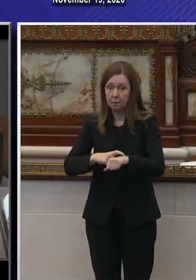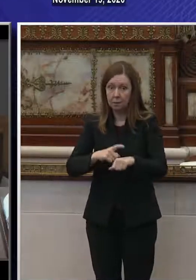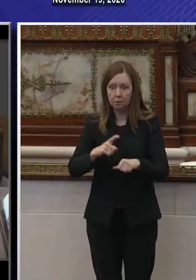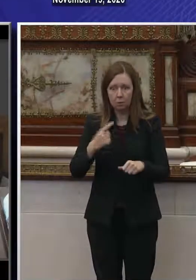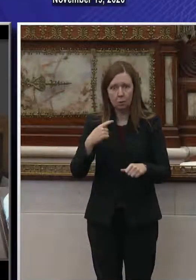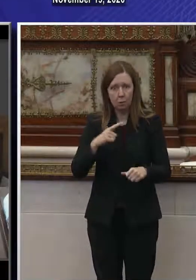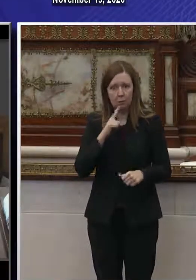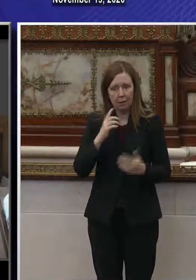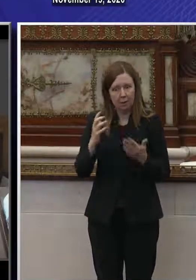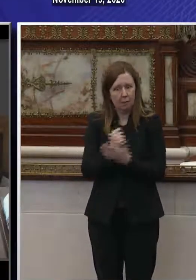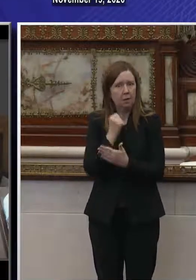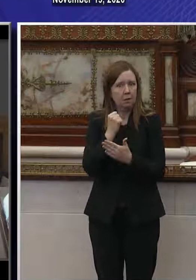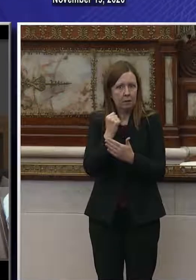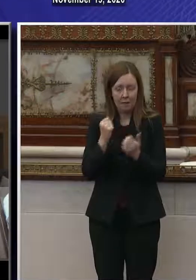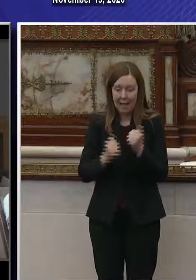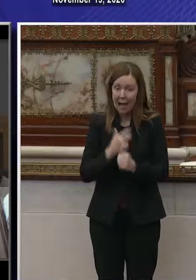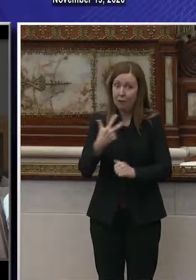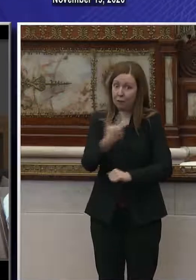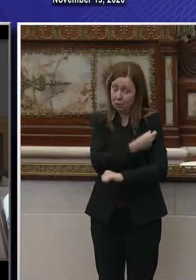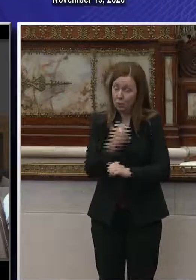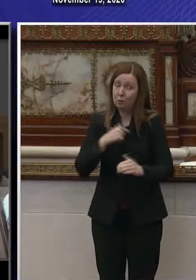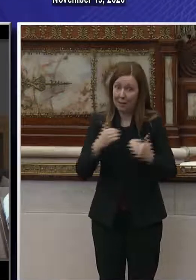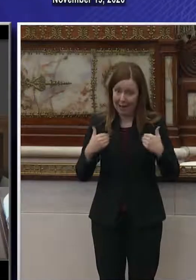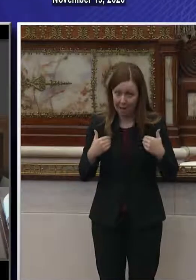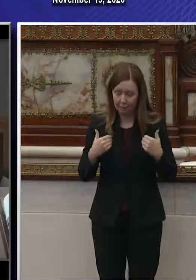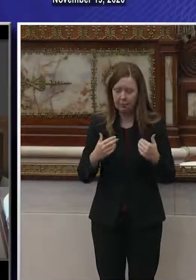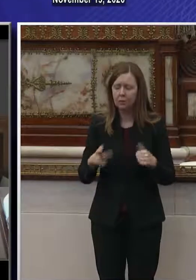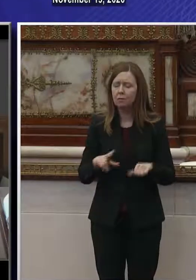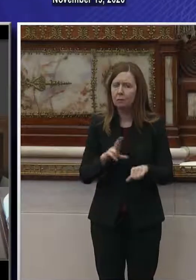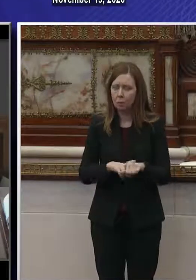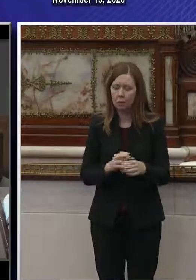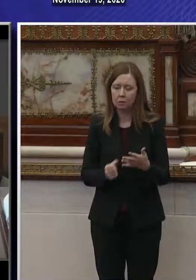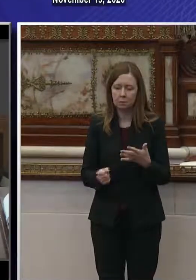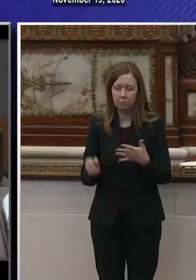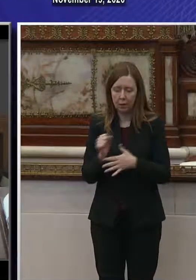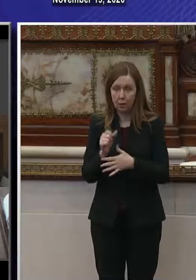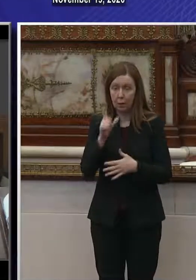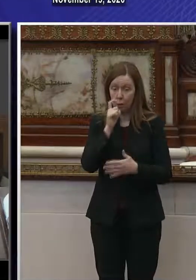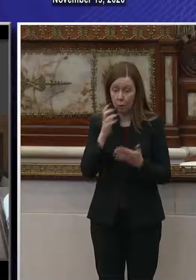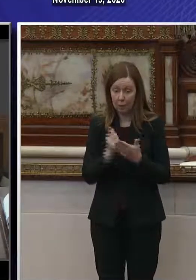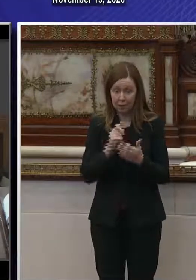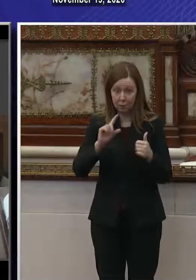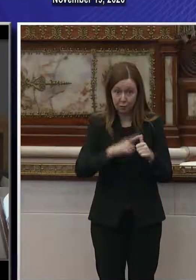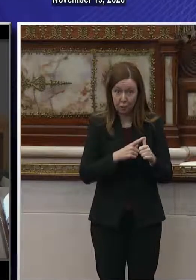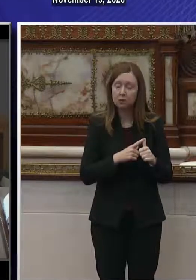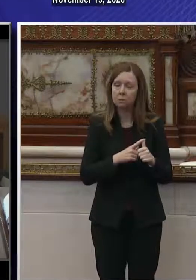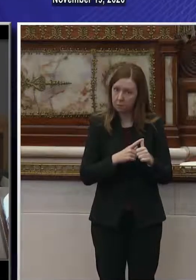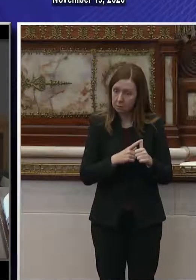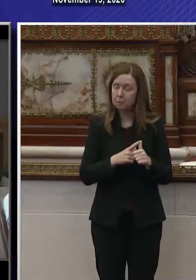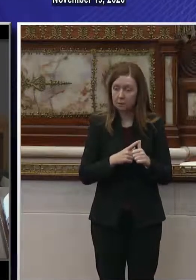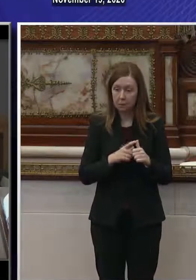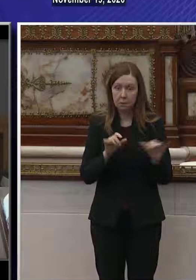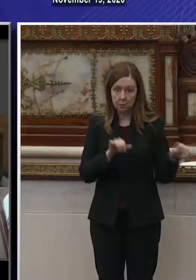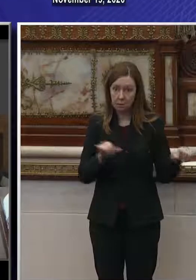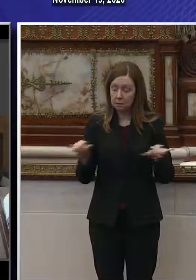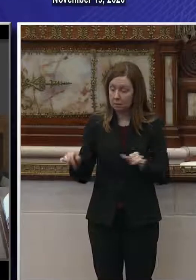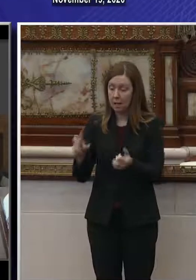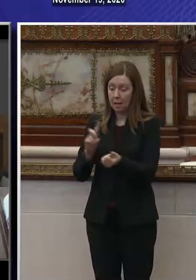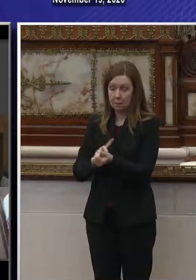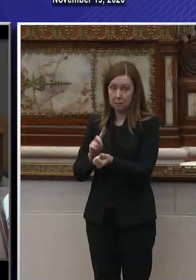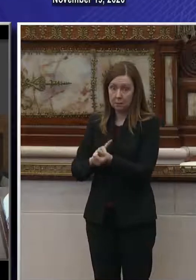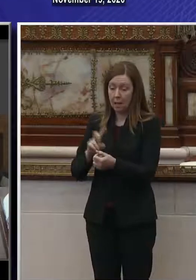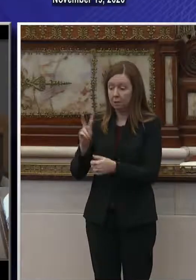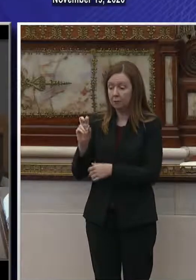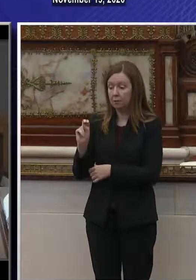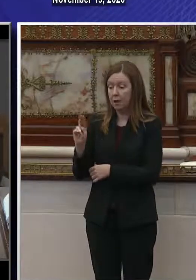maximally utilizing every dose that we have. Of course, the prioritization of who gets the doses first, and I will echo what Dr.